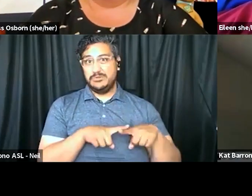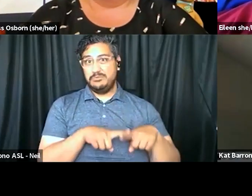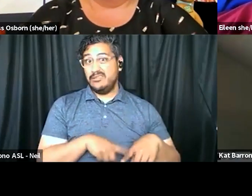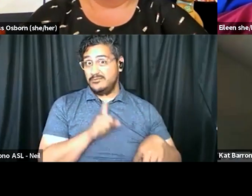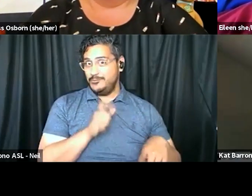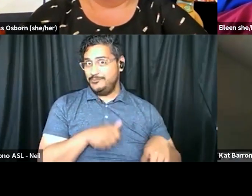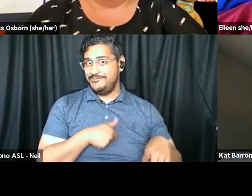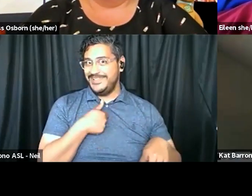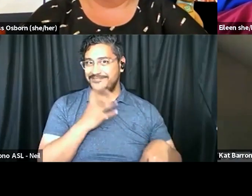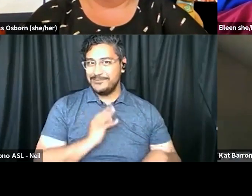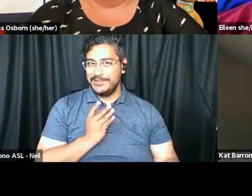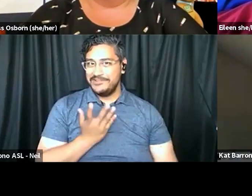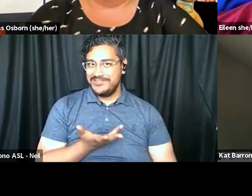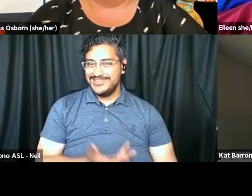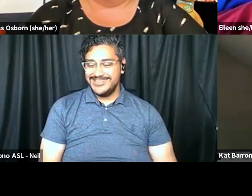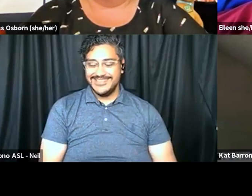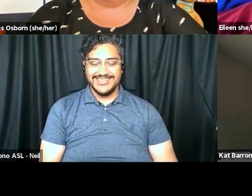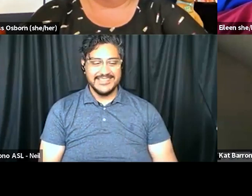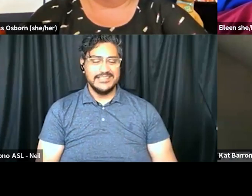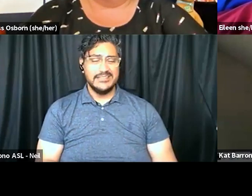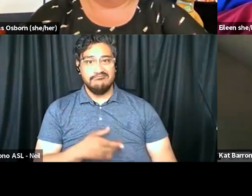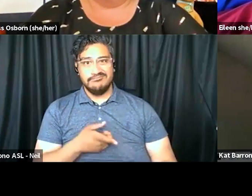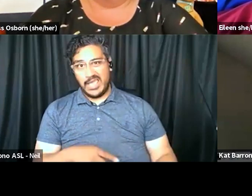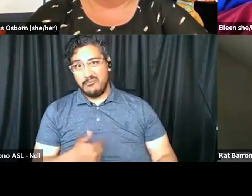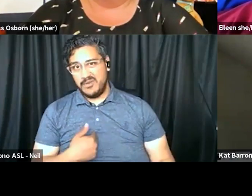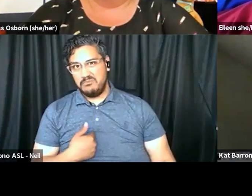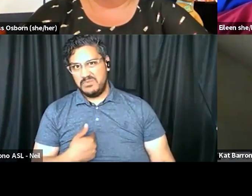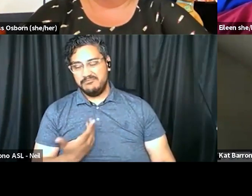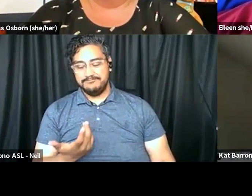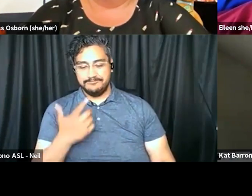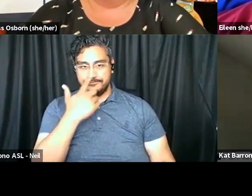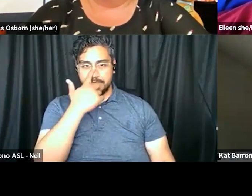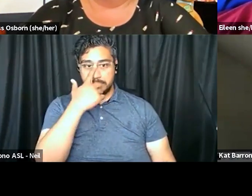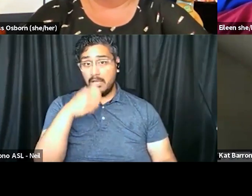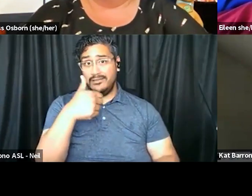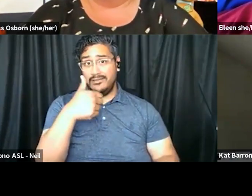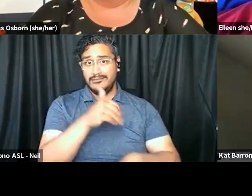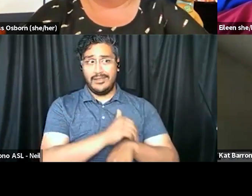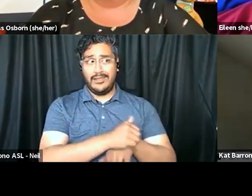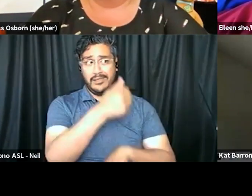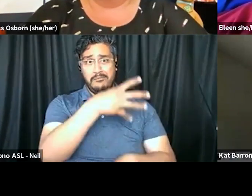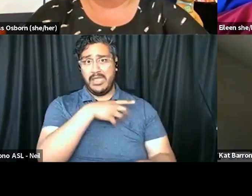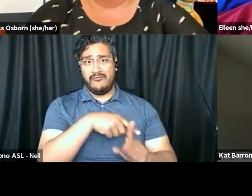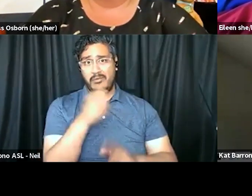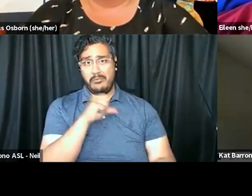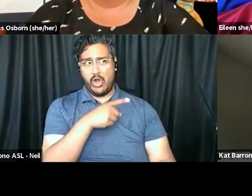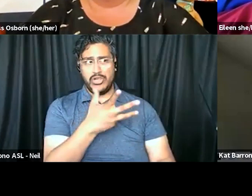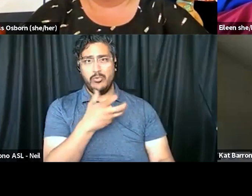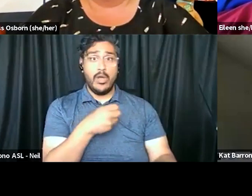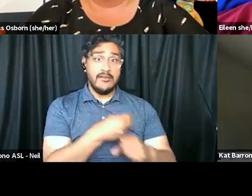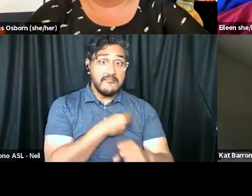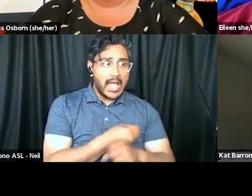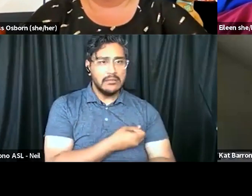experience. This happened to me the other night. A guy in a bar wanted to fight. He looked at me as if to say